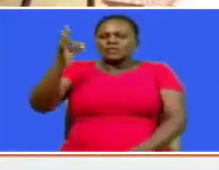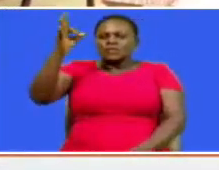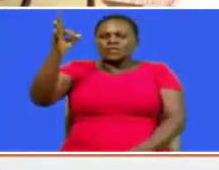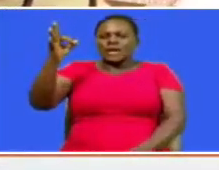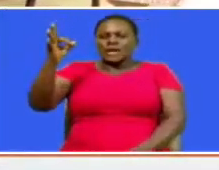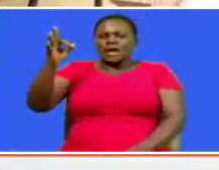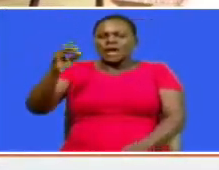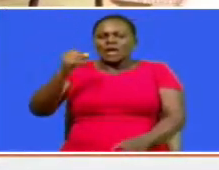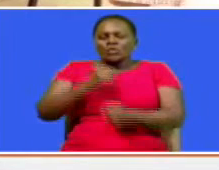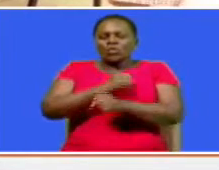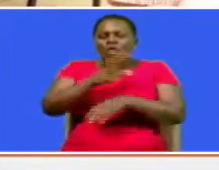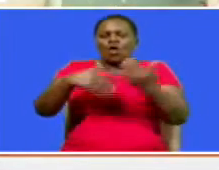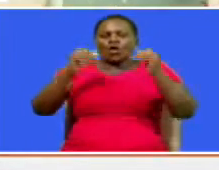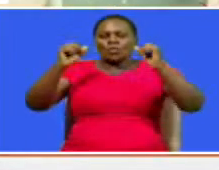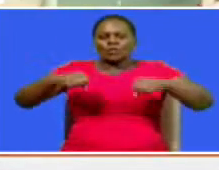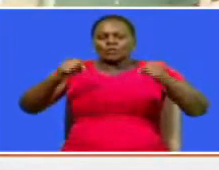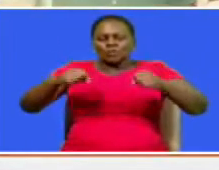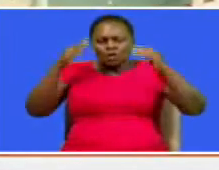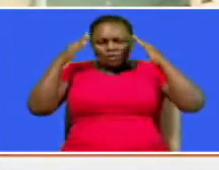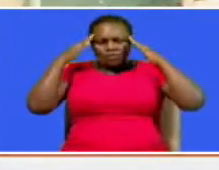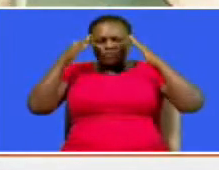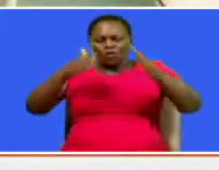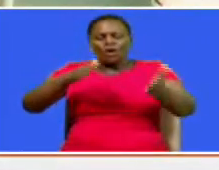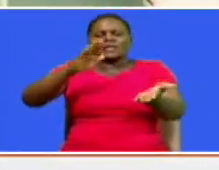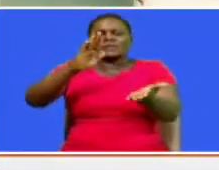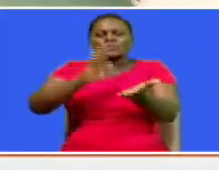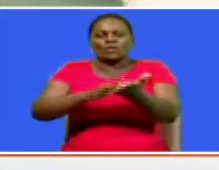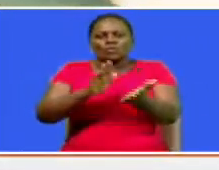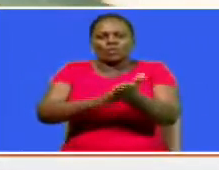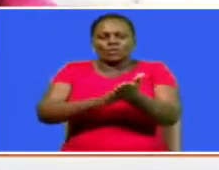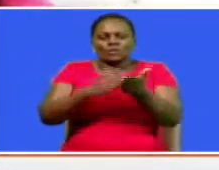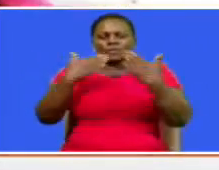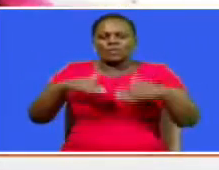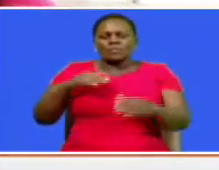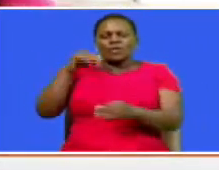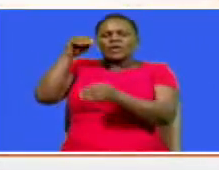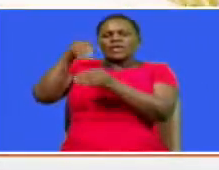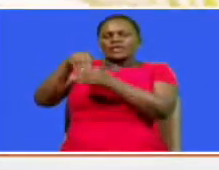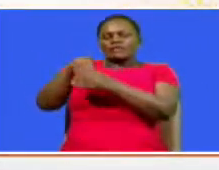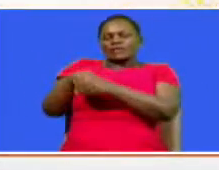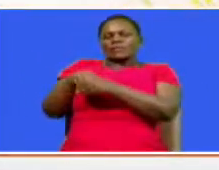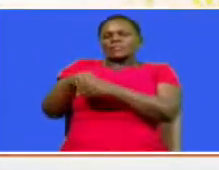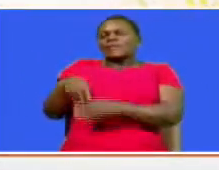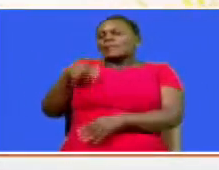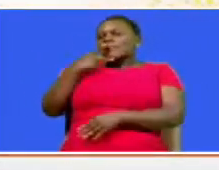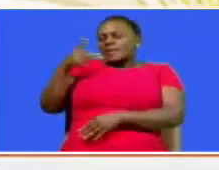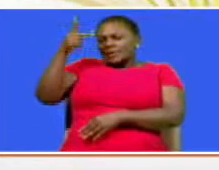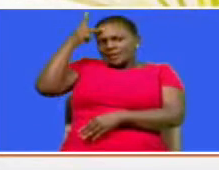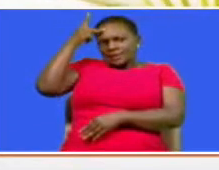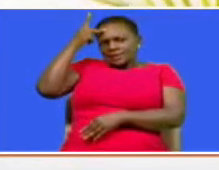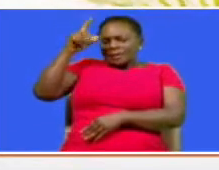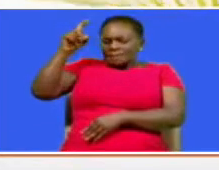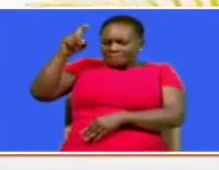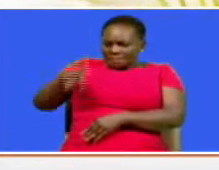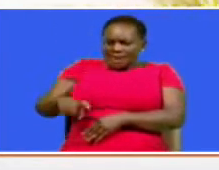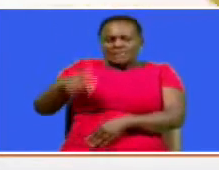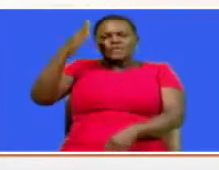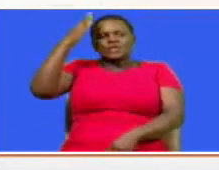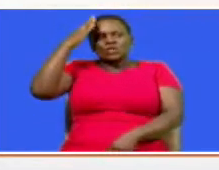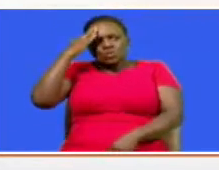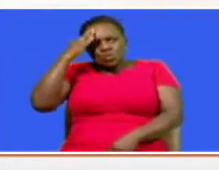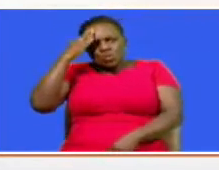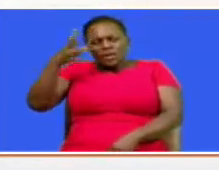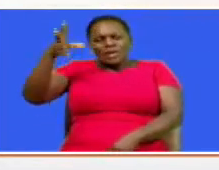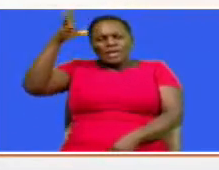yote yatakayofanyika yatazingatia mapendekezo ya washikadau. That as parents we must know that